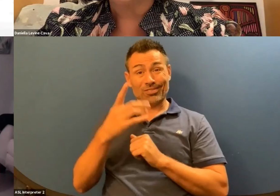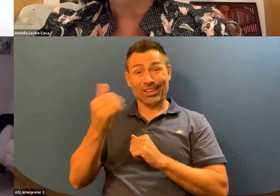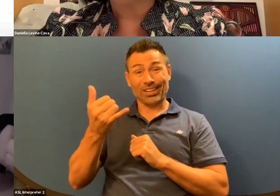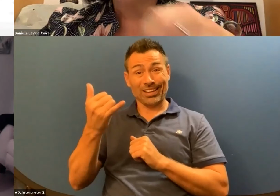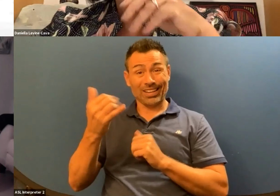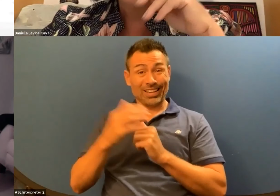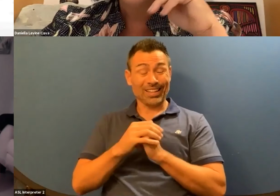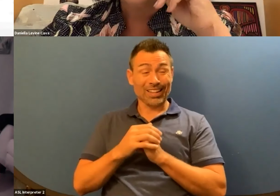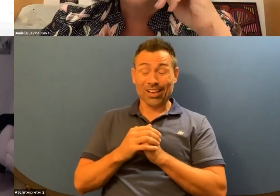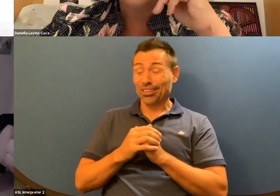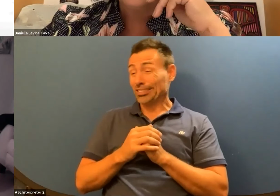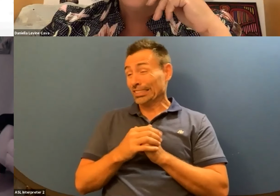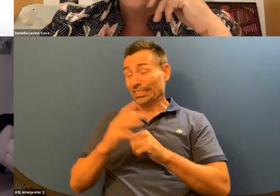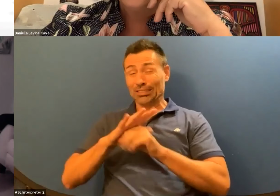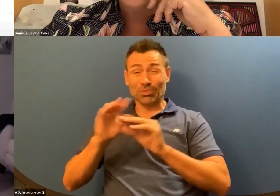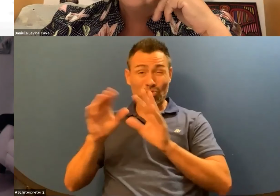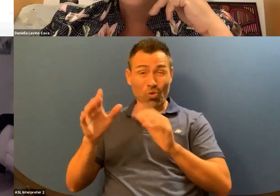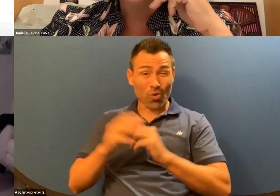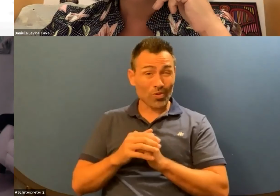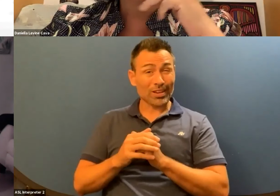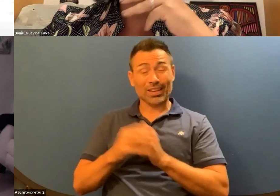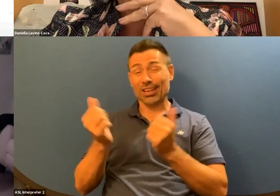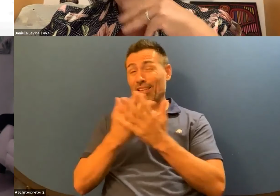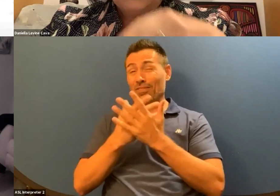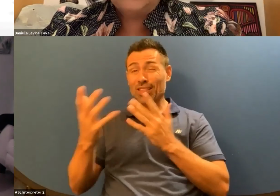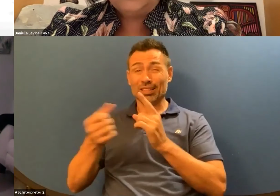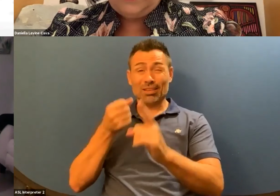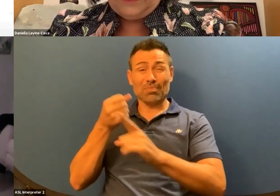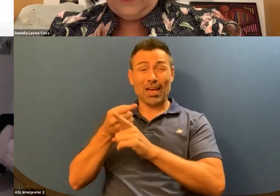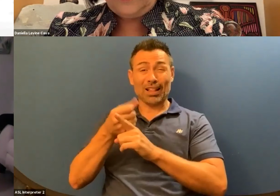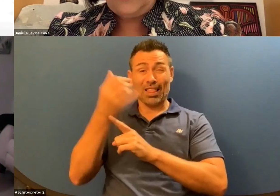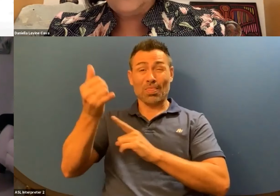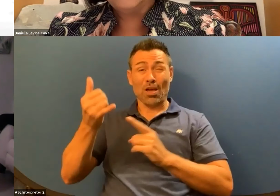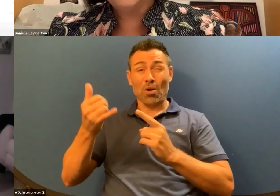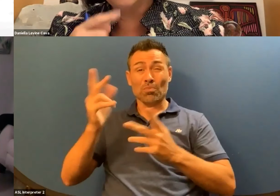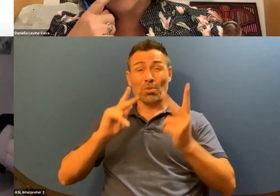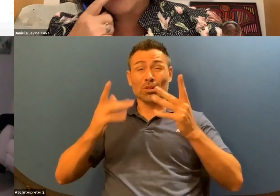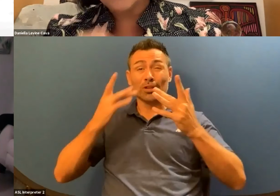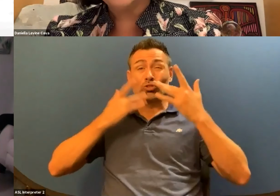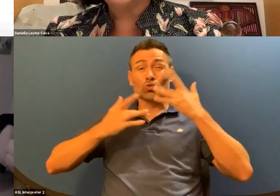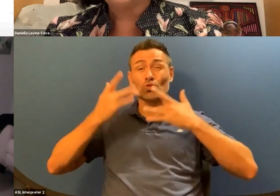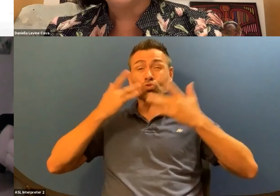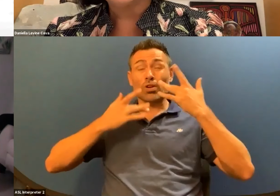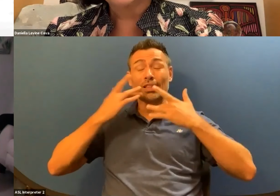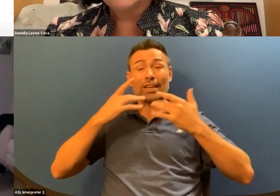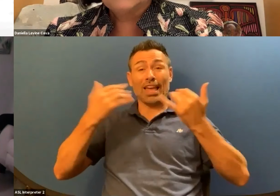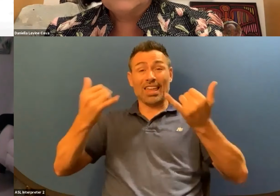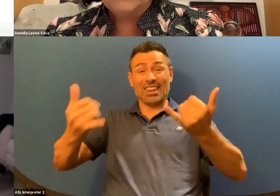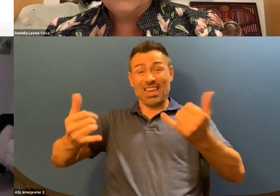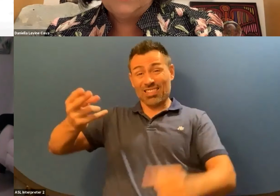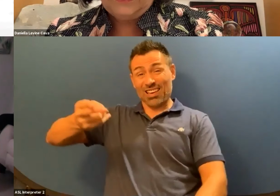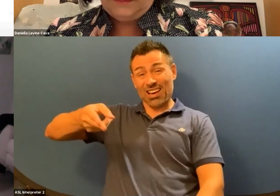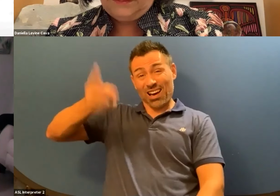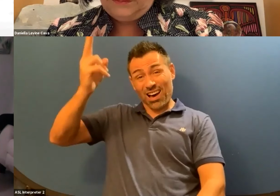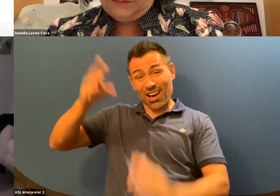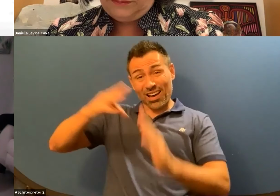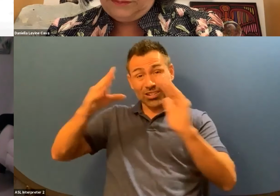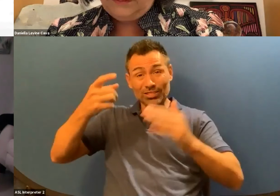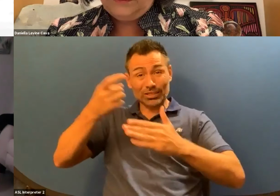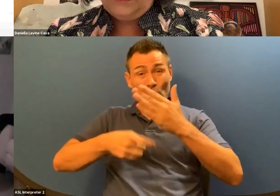increased the amount of people struggling to afford our city. Our high housing costs are tied to having to compete with